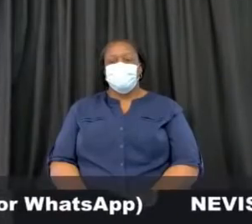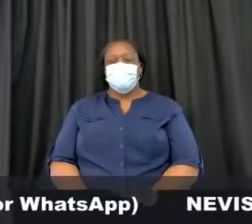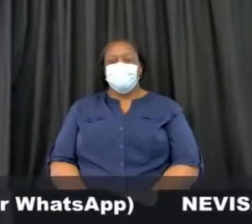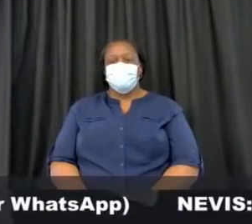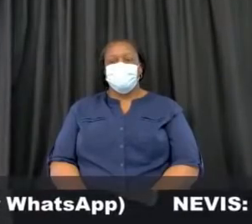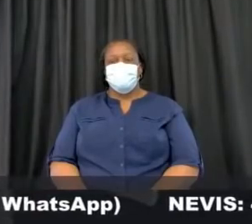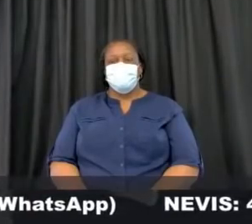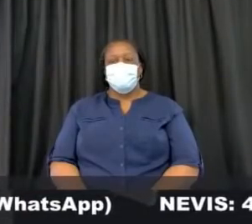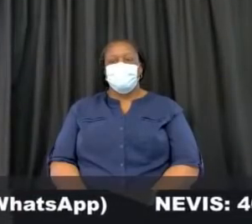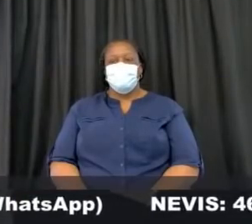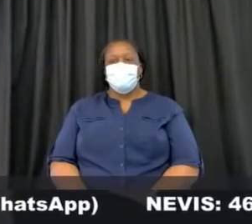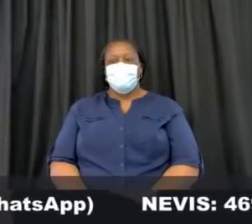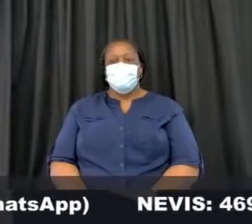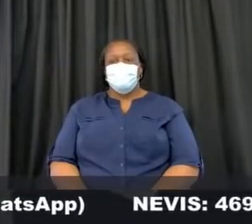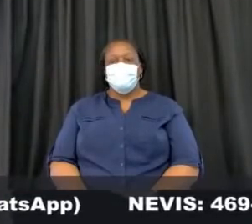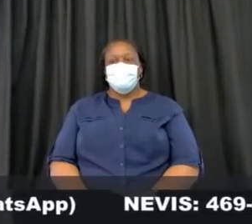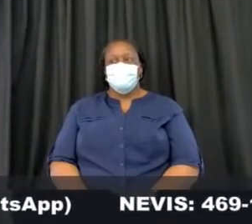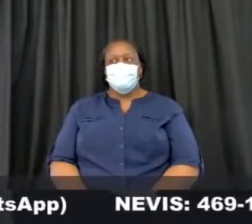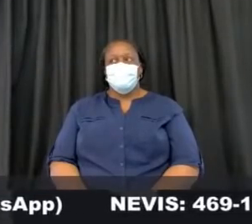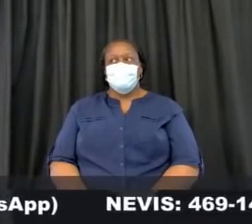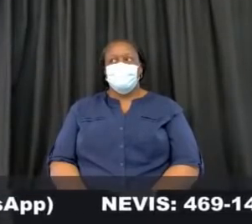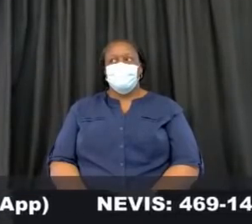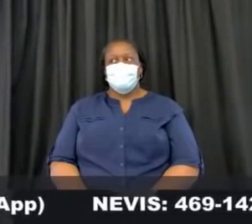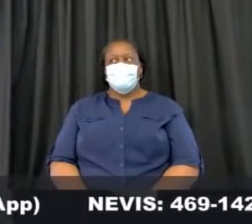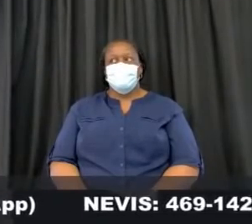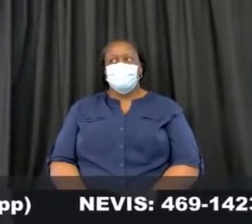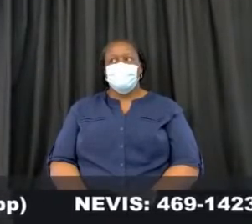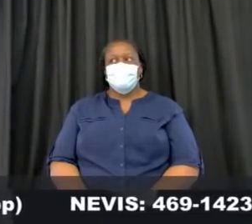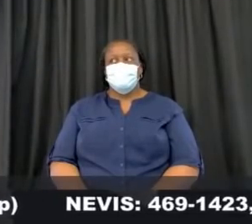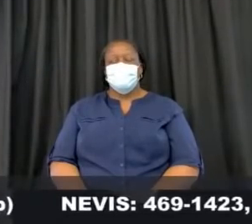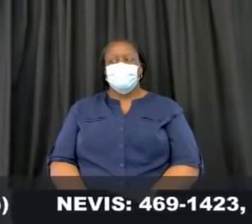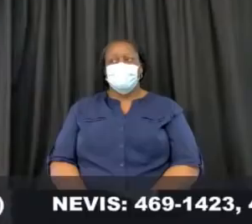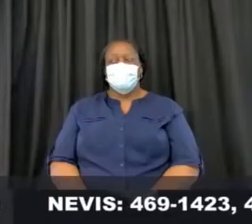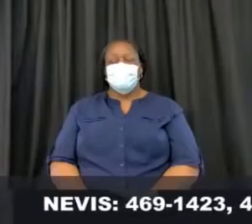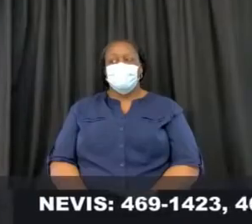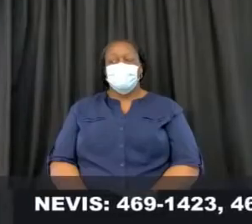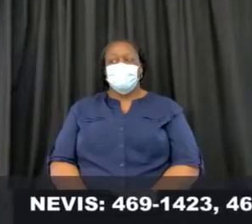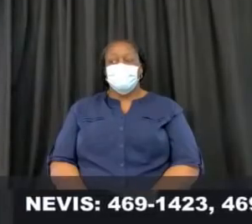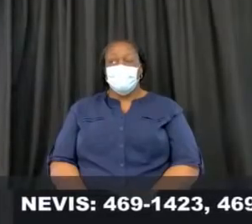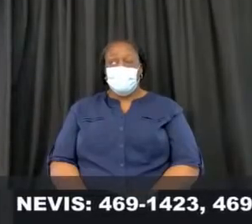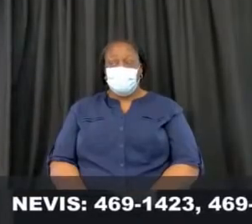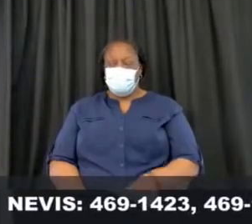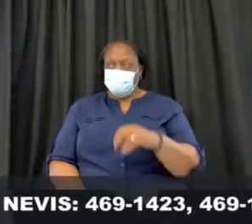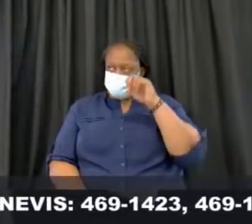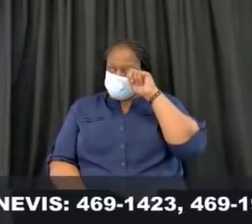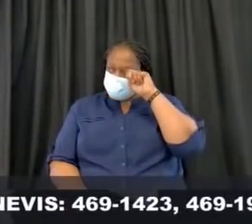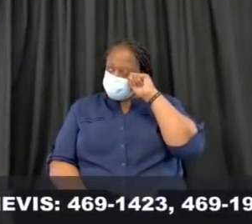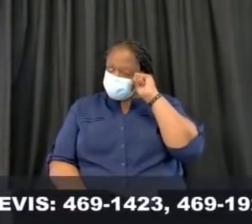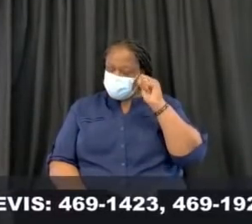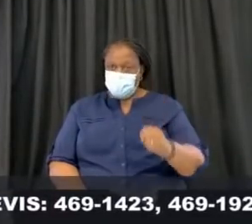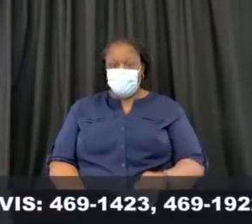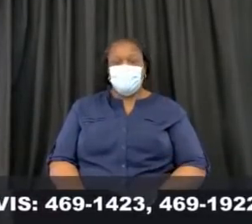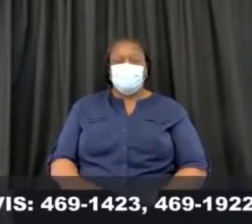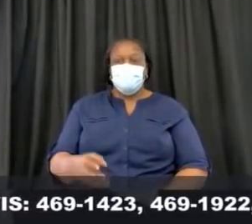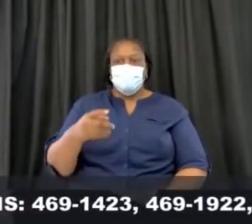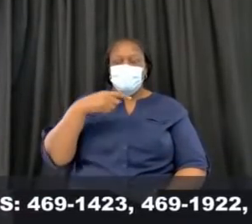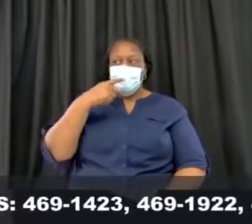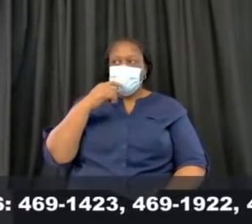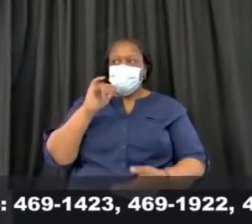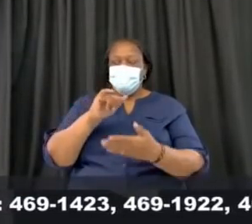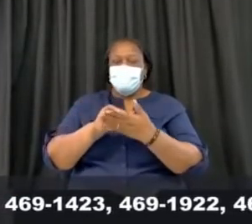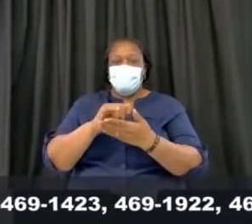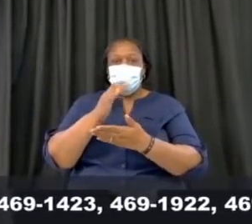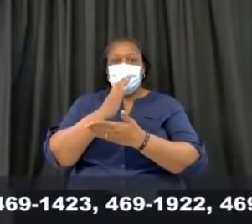Just one more question from WinFM. It was mentioned a few weeks ago that samples were sent